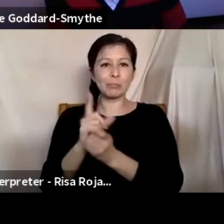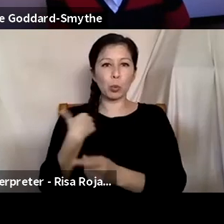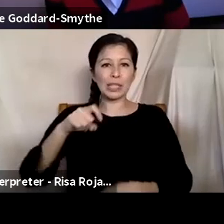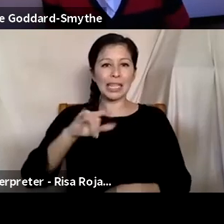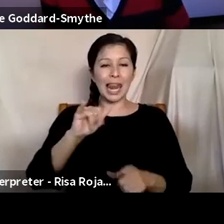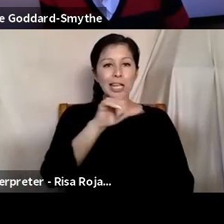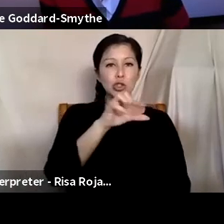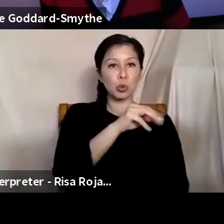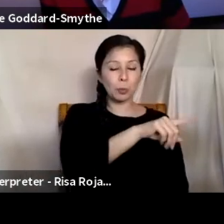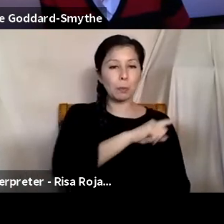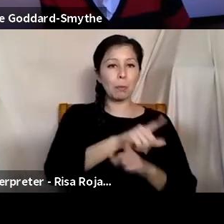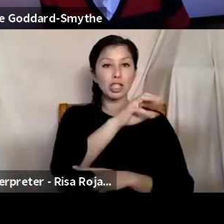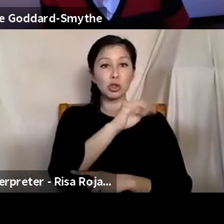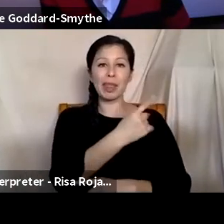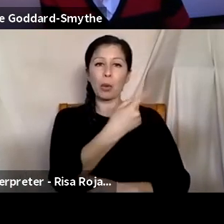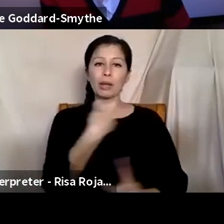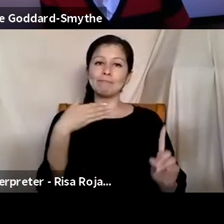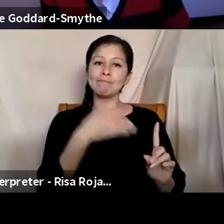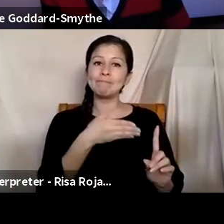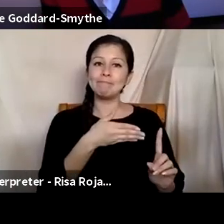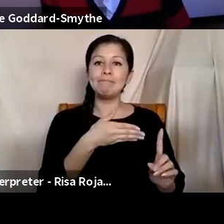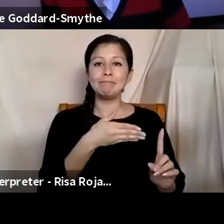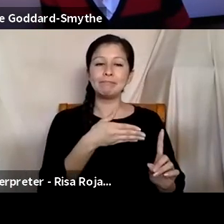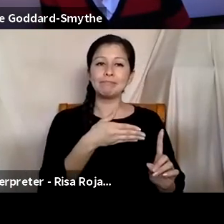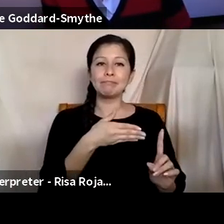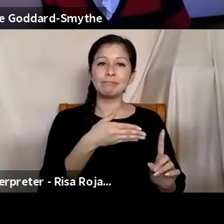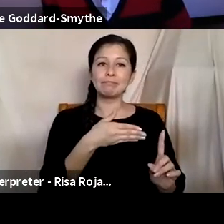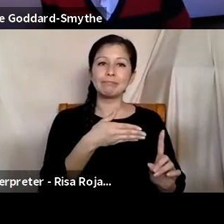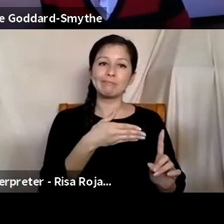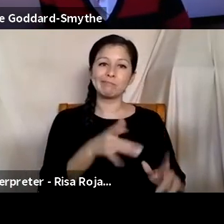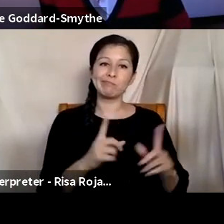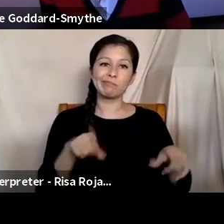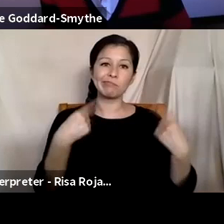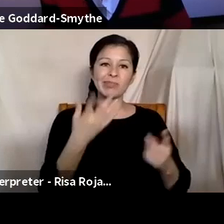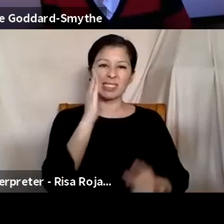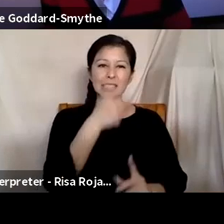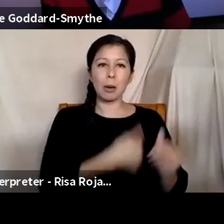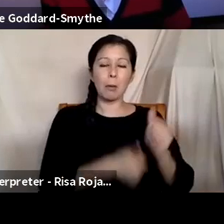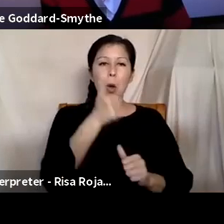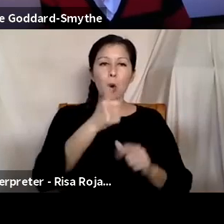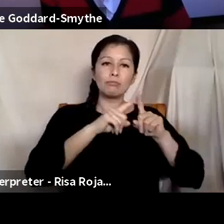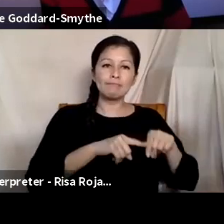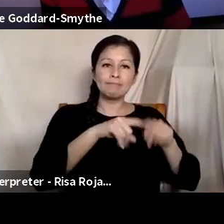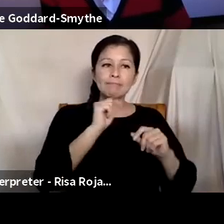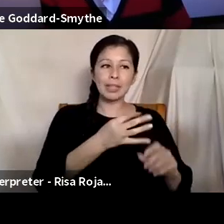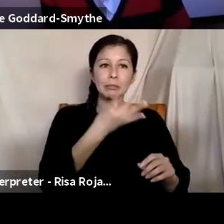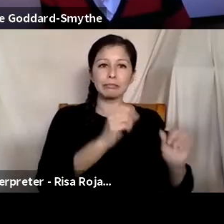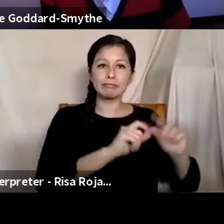Zoom has been, but Zoom has been the one that we have mostly stuck with. It seems to be the most reliable right now.